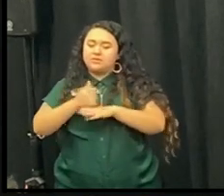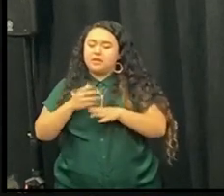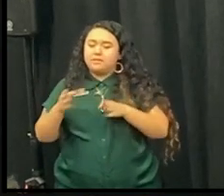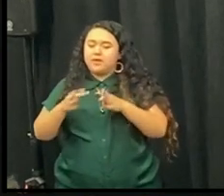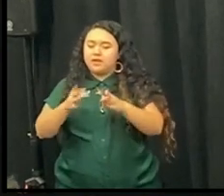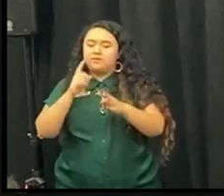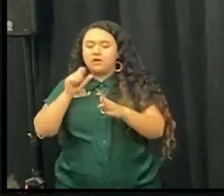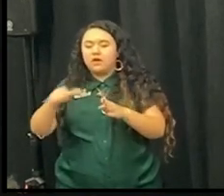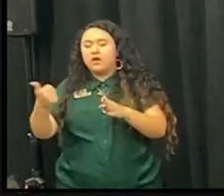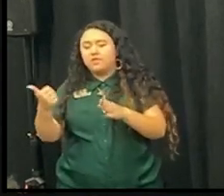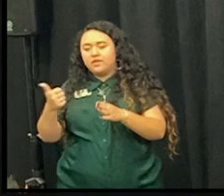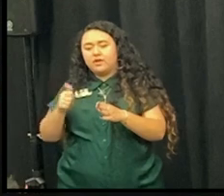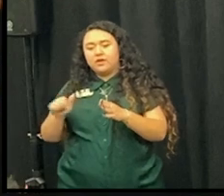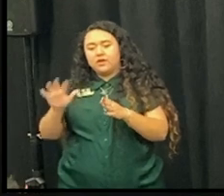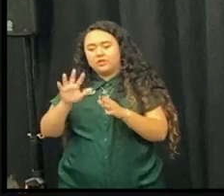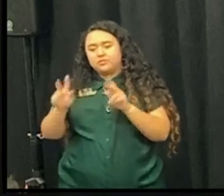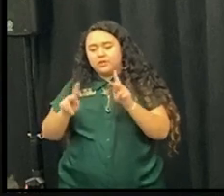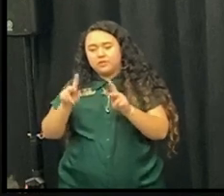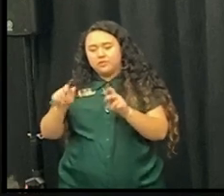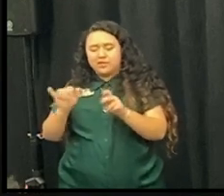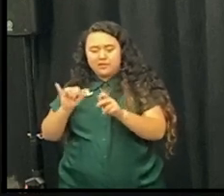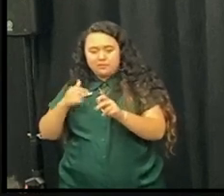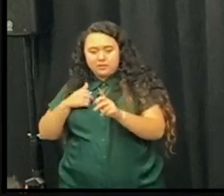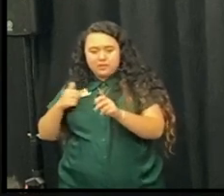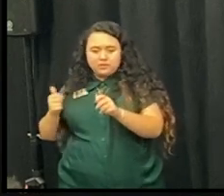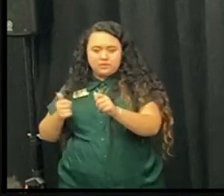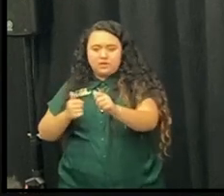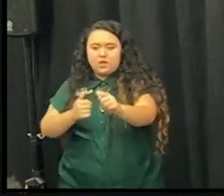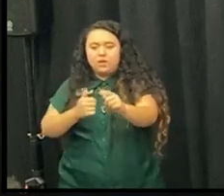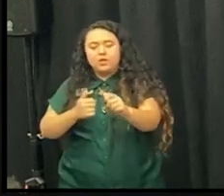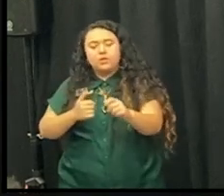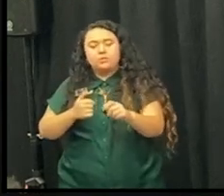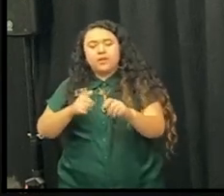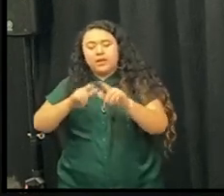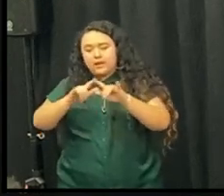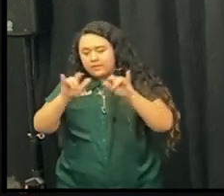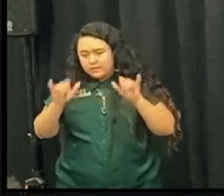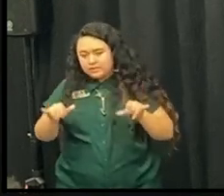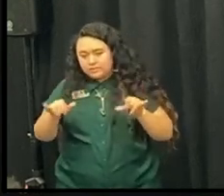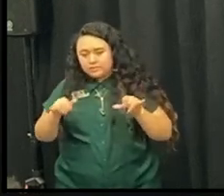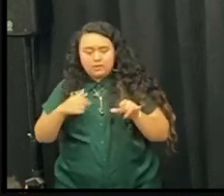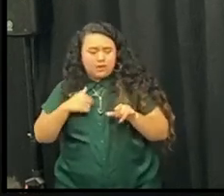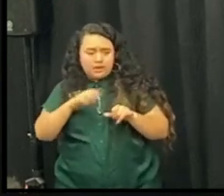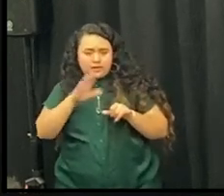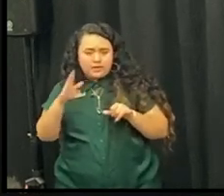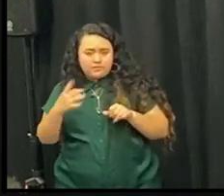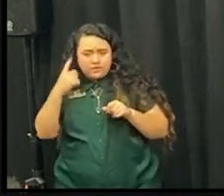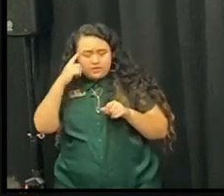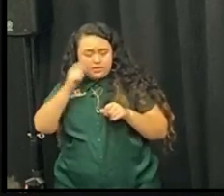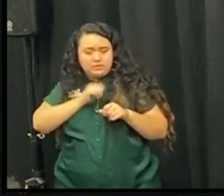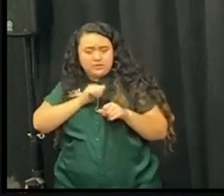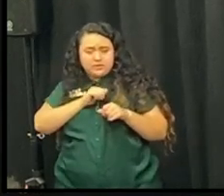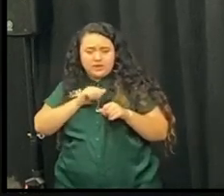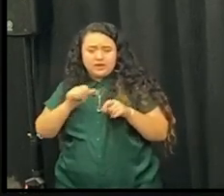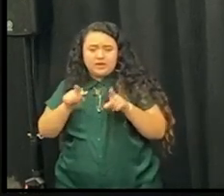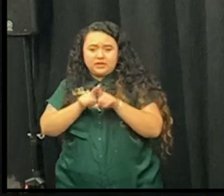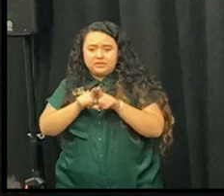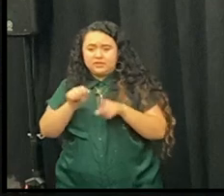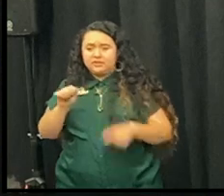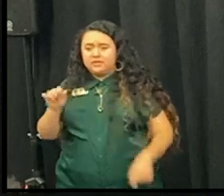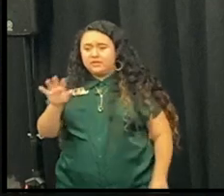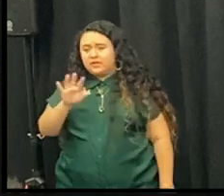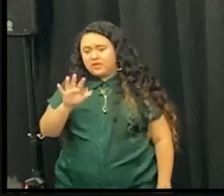more Asian people like me. But at the same time, I have never thought of myself as an